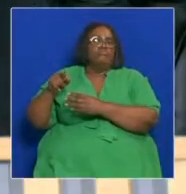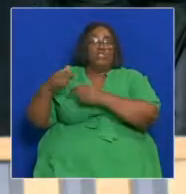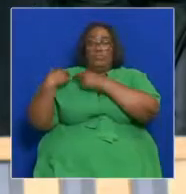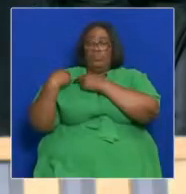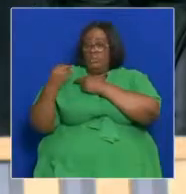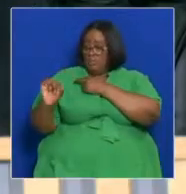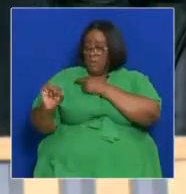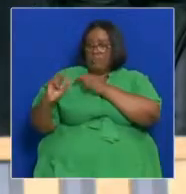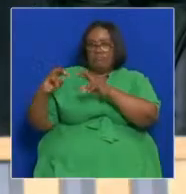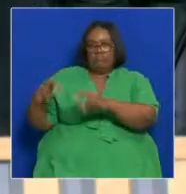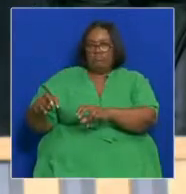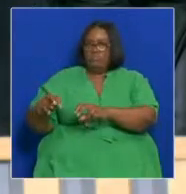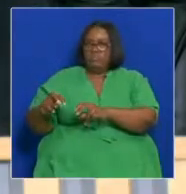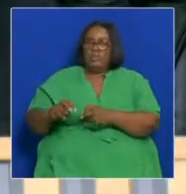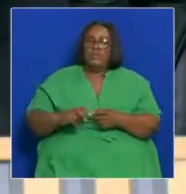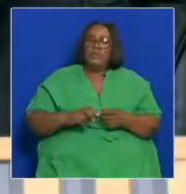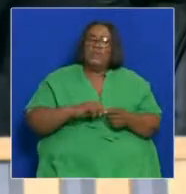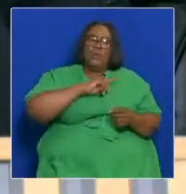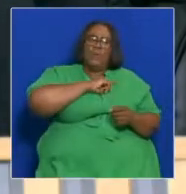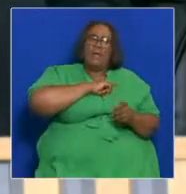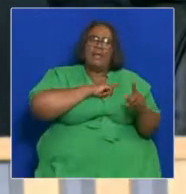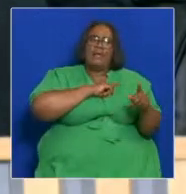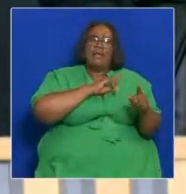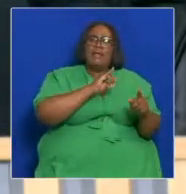refer matters to